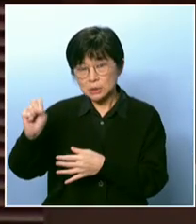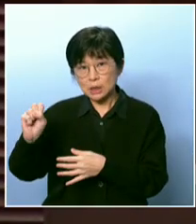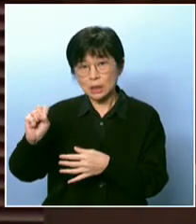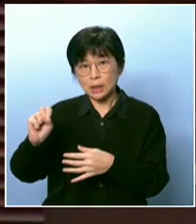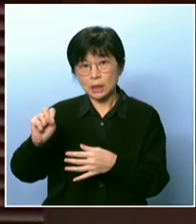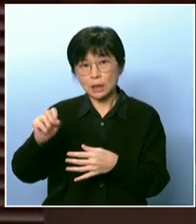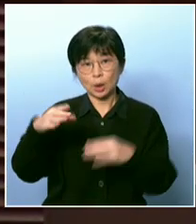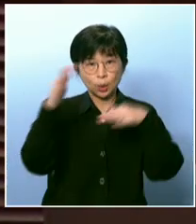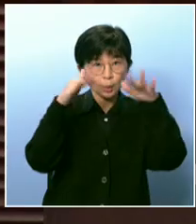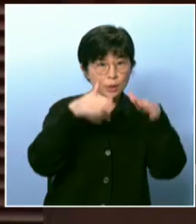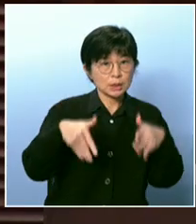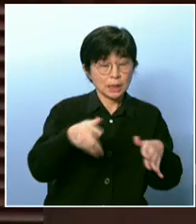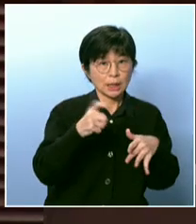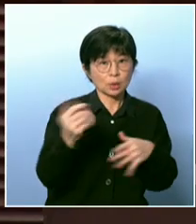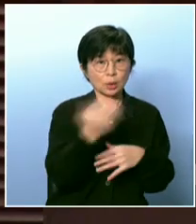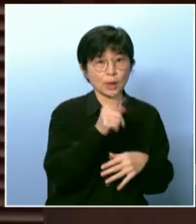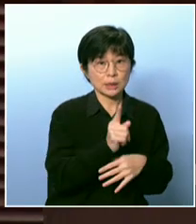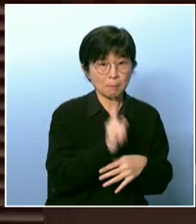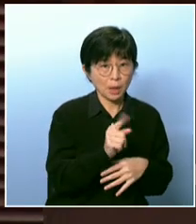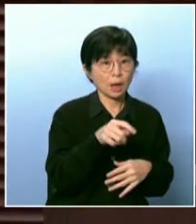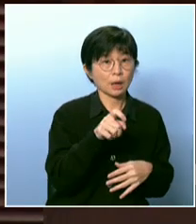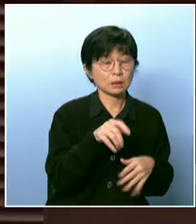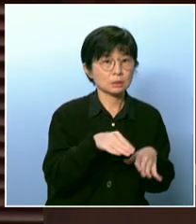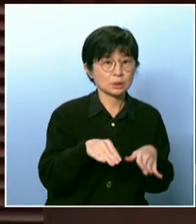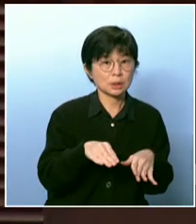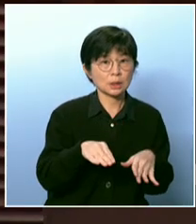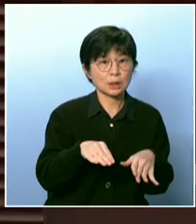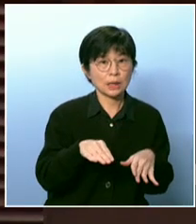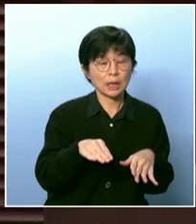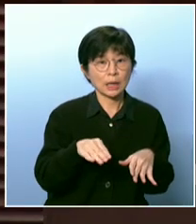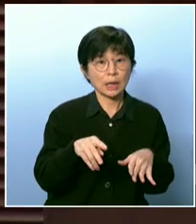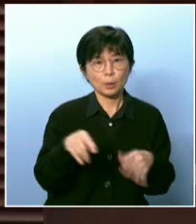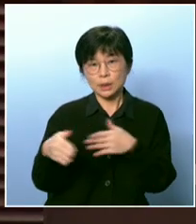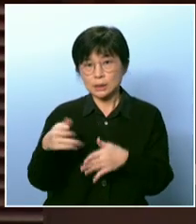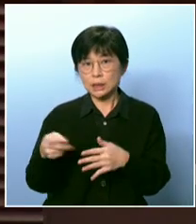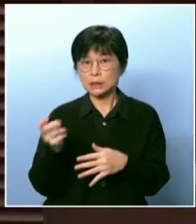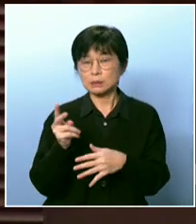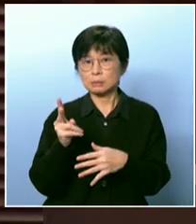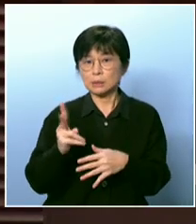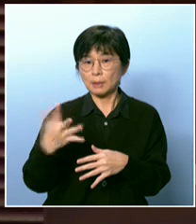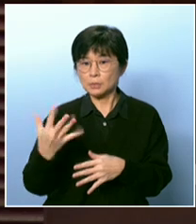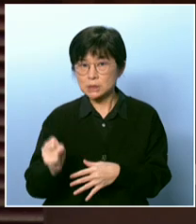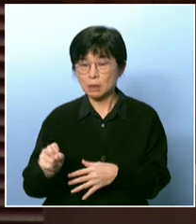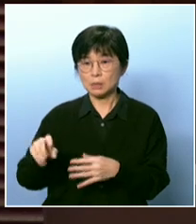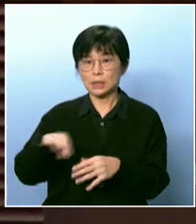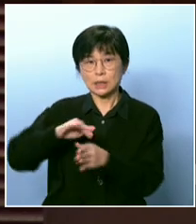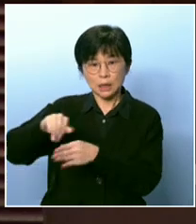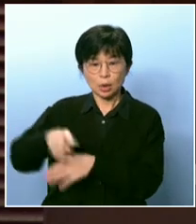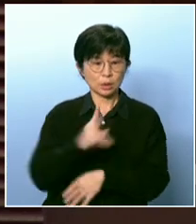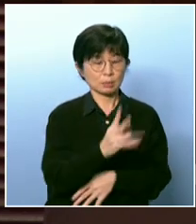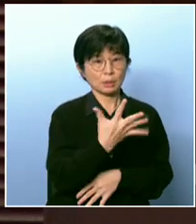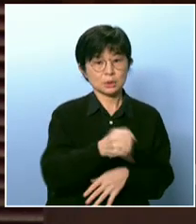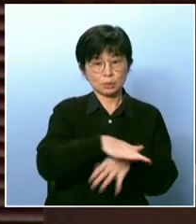also have 250 places on Yanwing Street. We also have 100